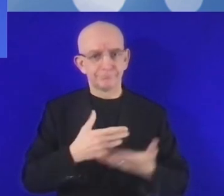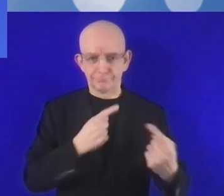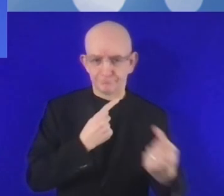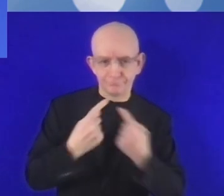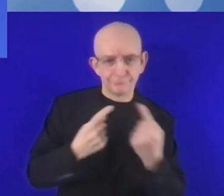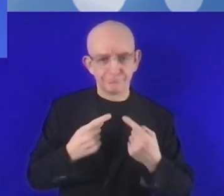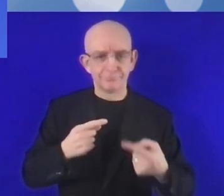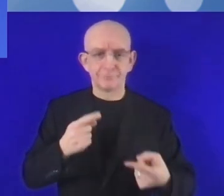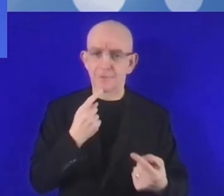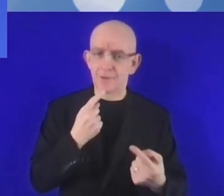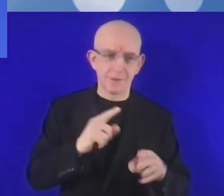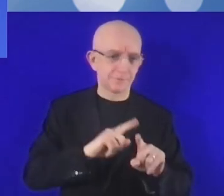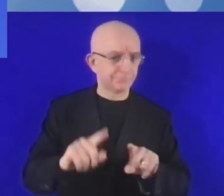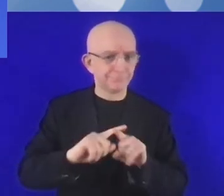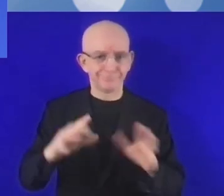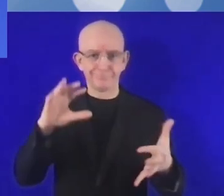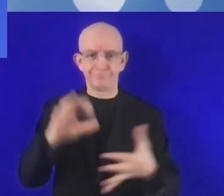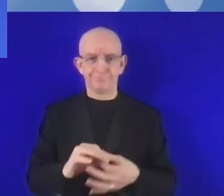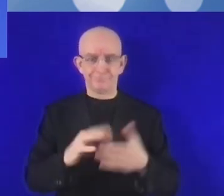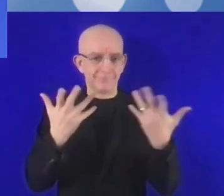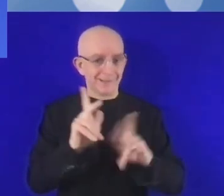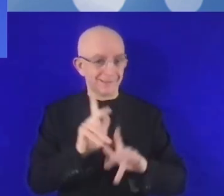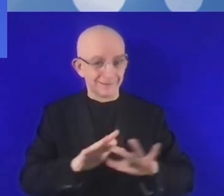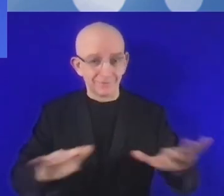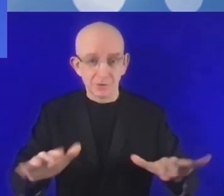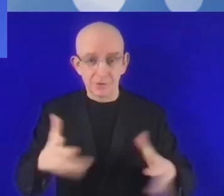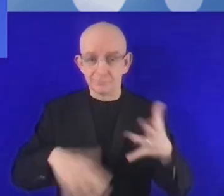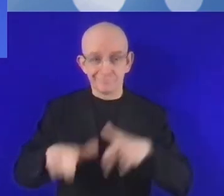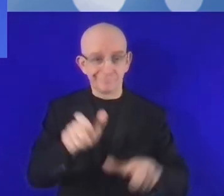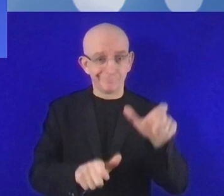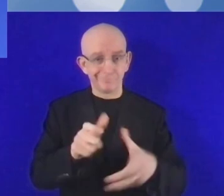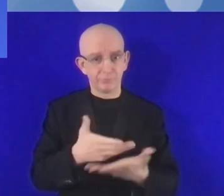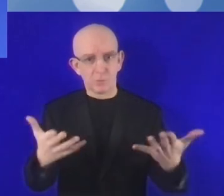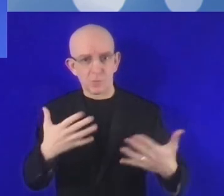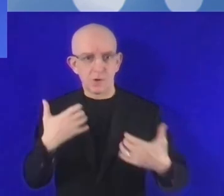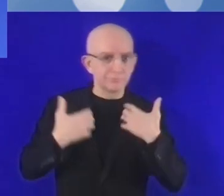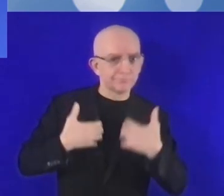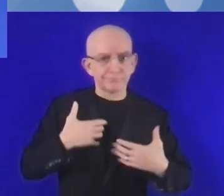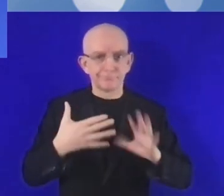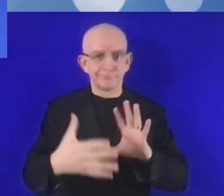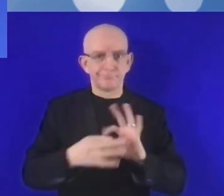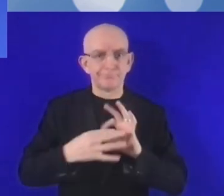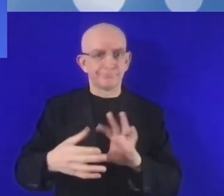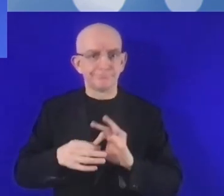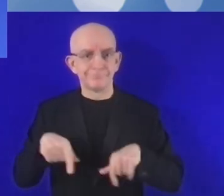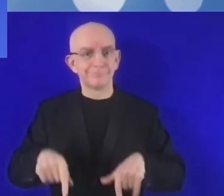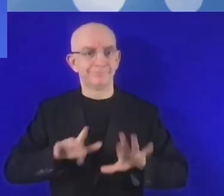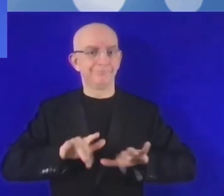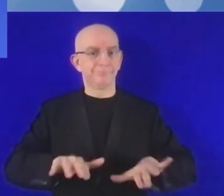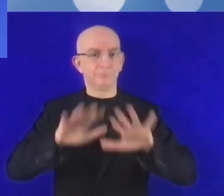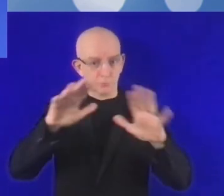a multi-stakeholder community, ladies and gentlemen, and this is what the United Nations